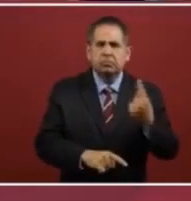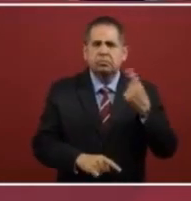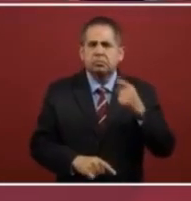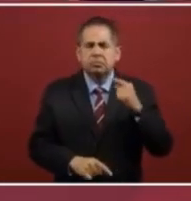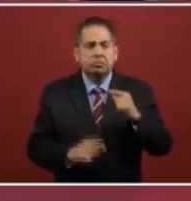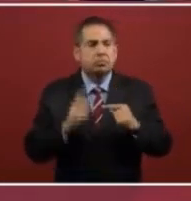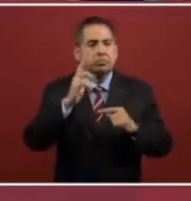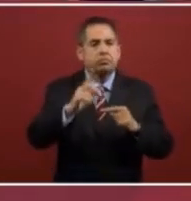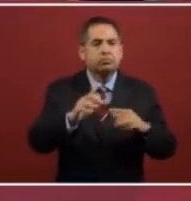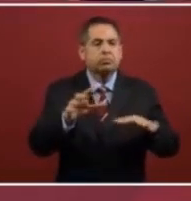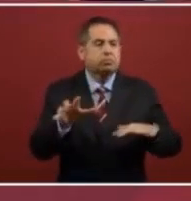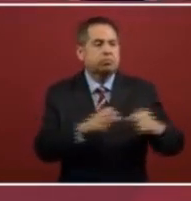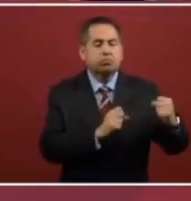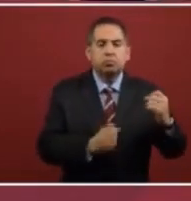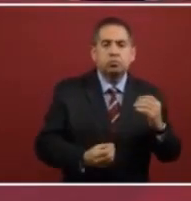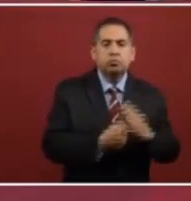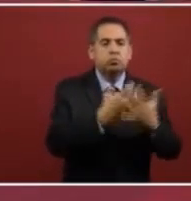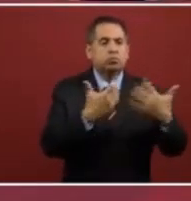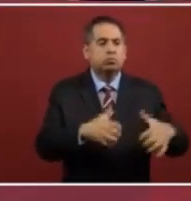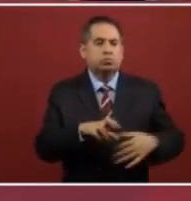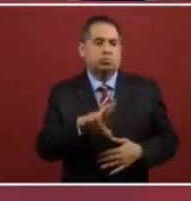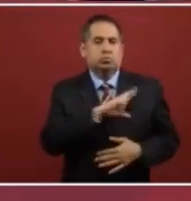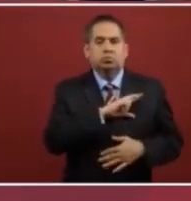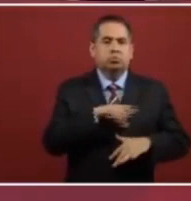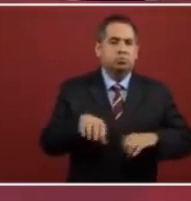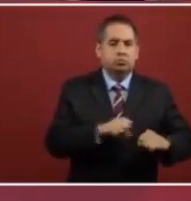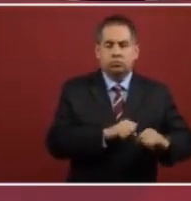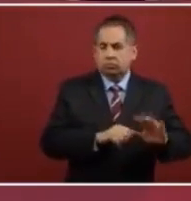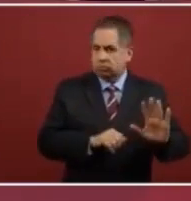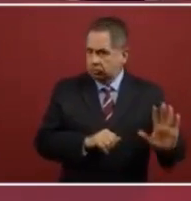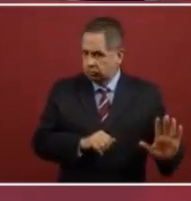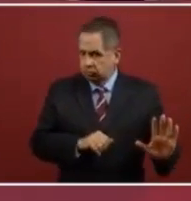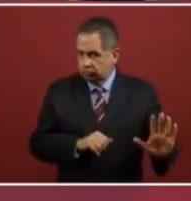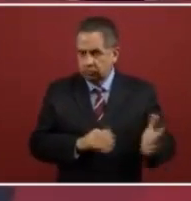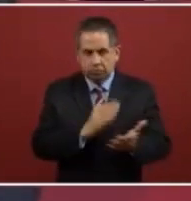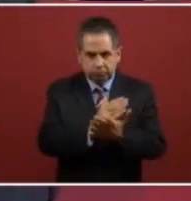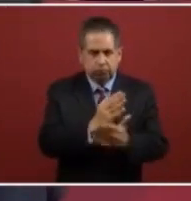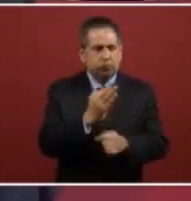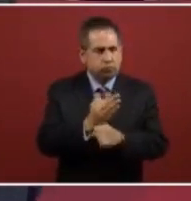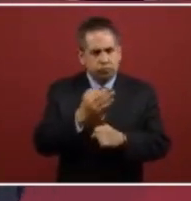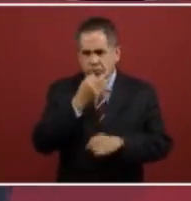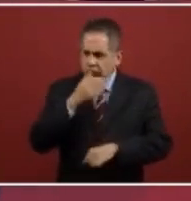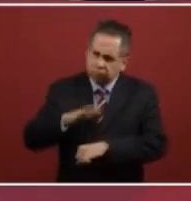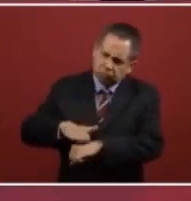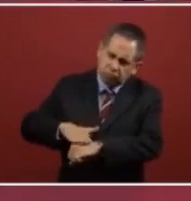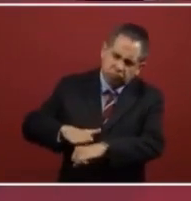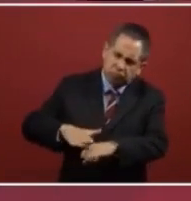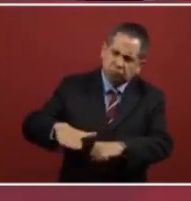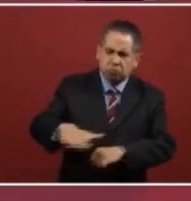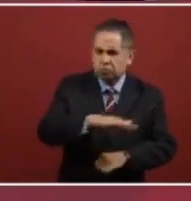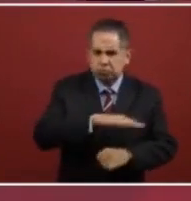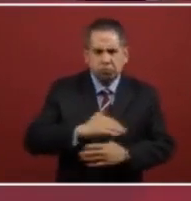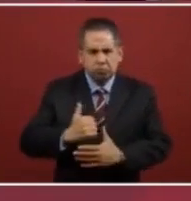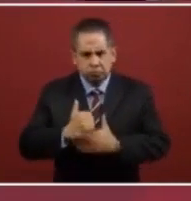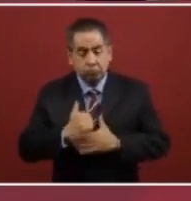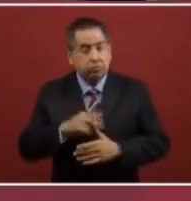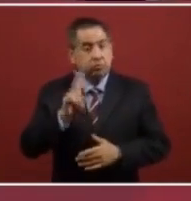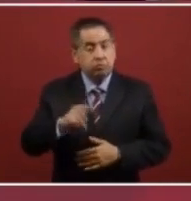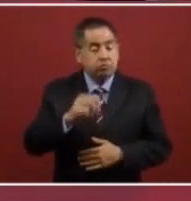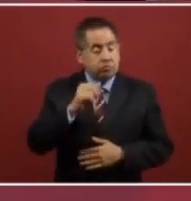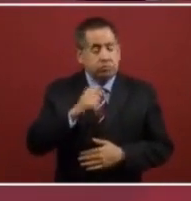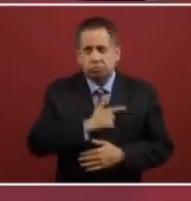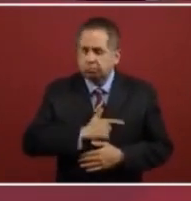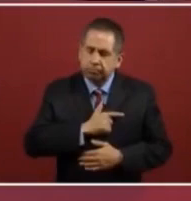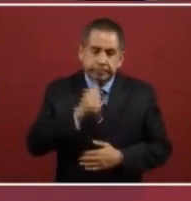They wanted to get rid of Entonces ahora decide Pemex a la and gente, ayúdennos. they wanted to privatize the A mí me gas dio mucho and the gusto electric.